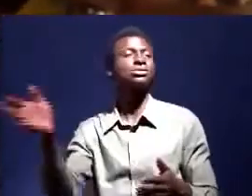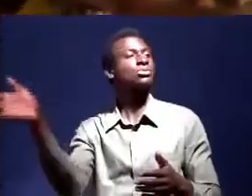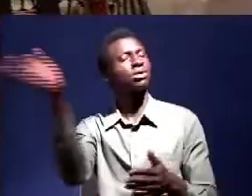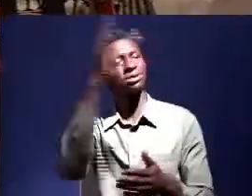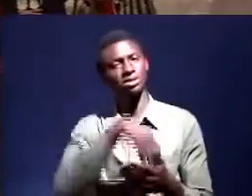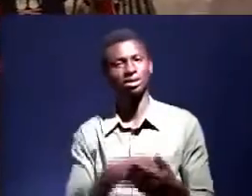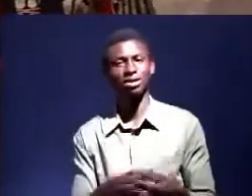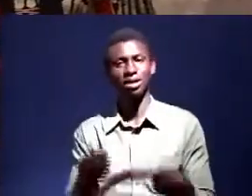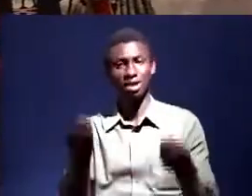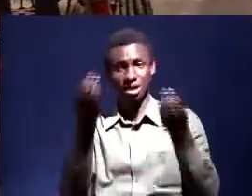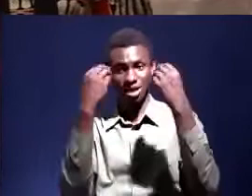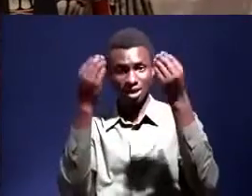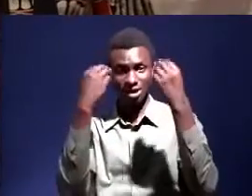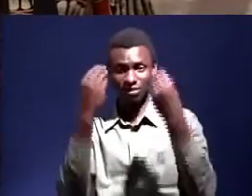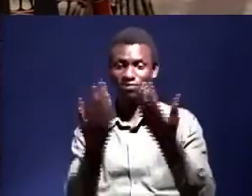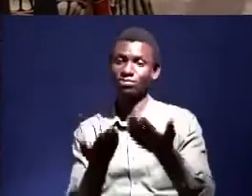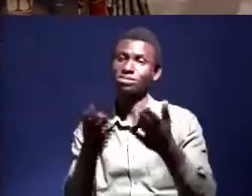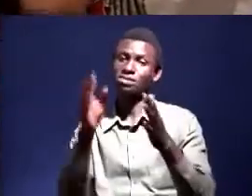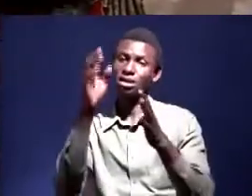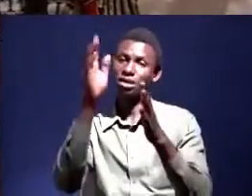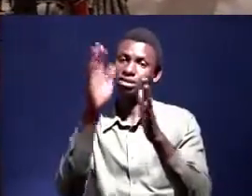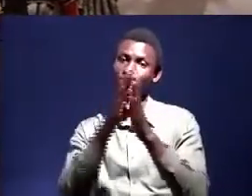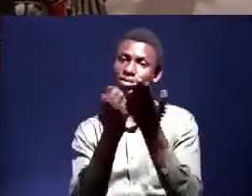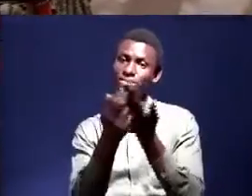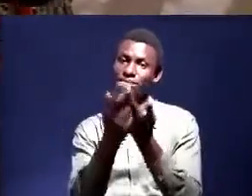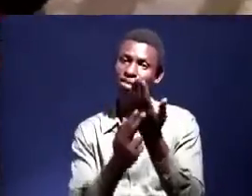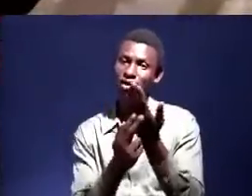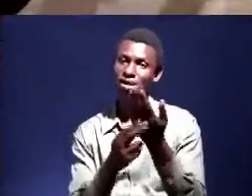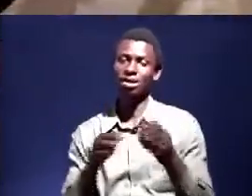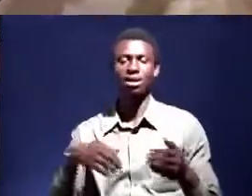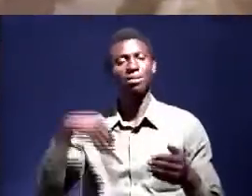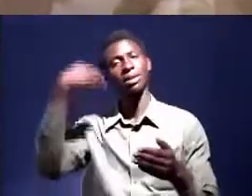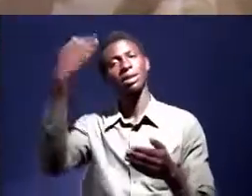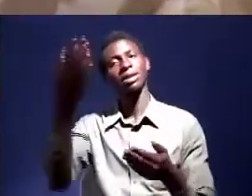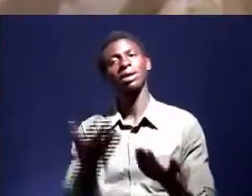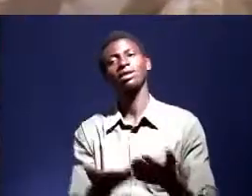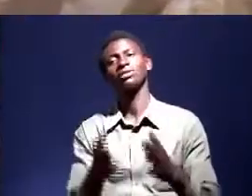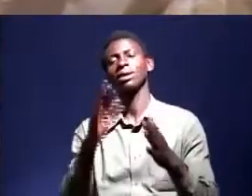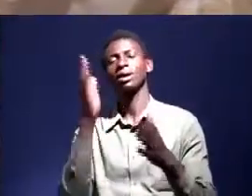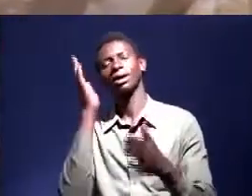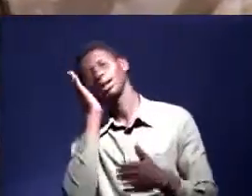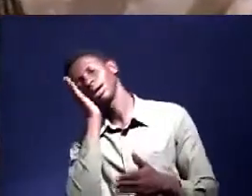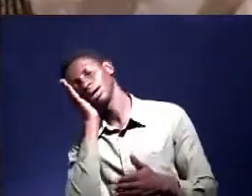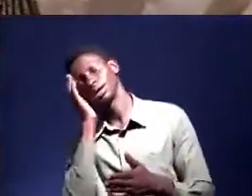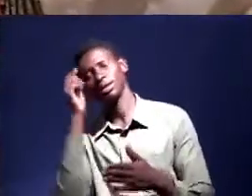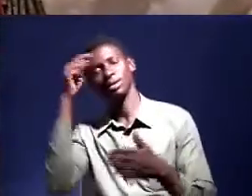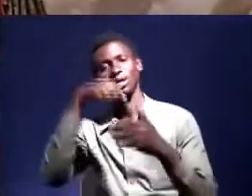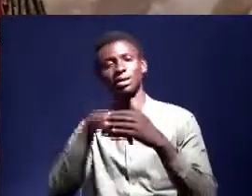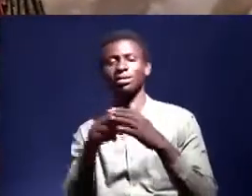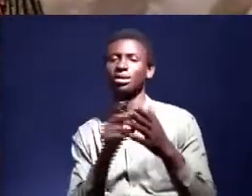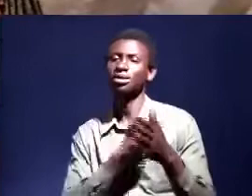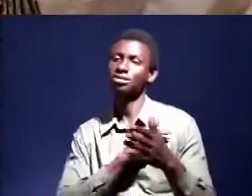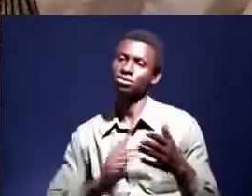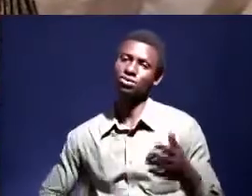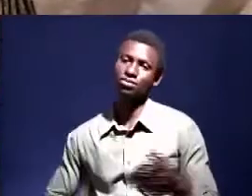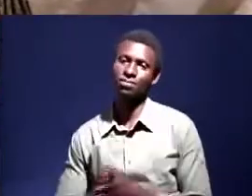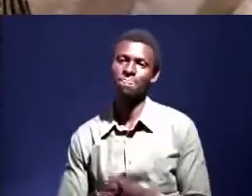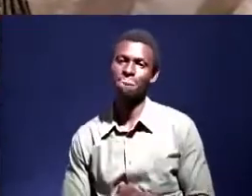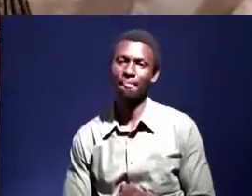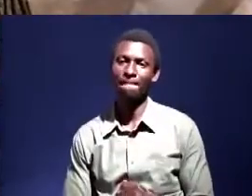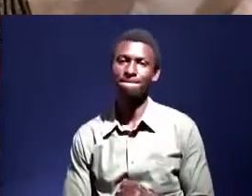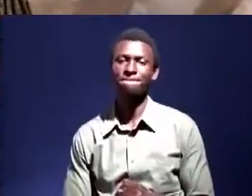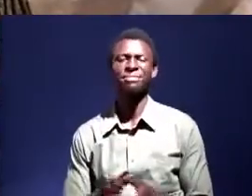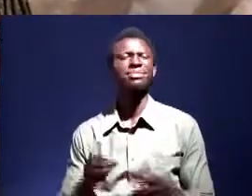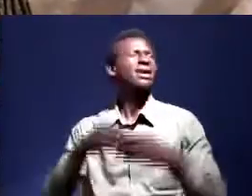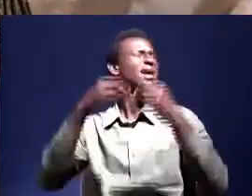in Jesus. And he said to me, there is no reason to